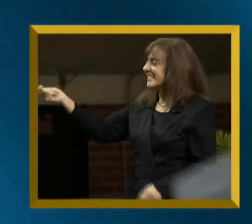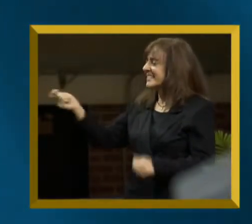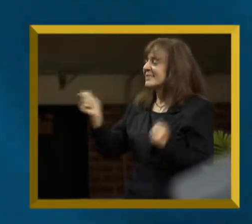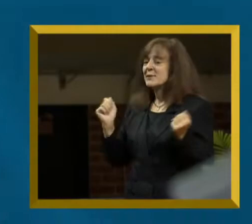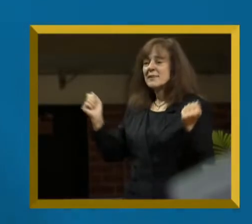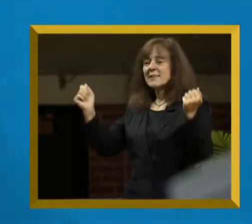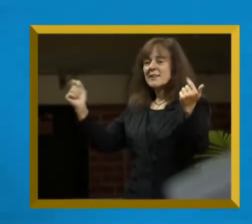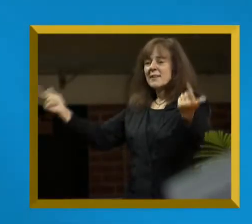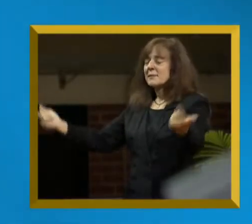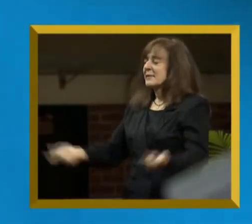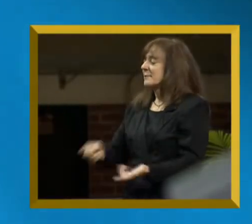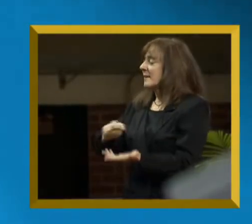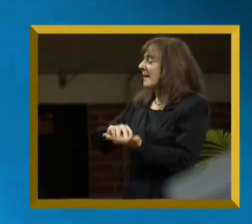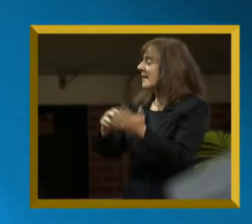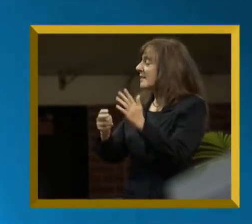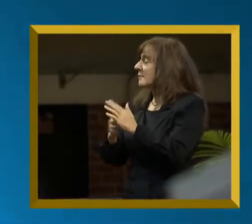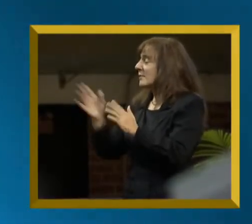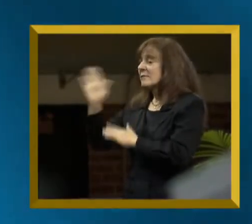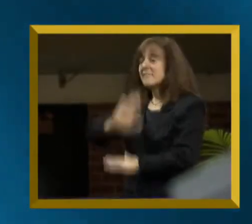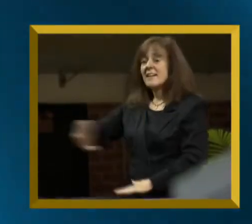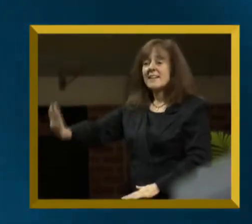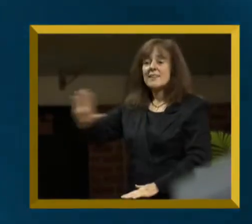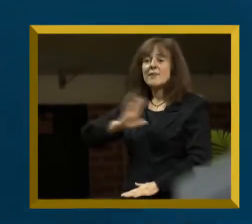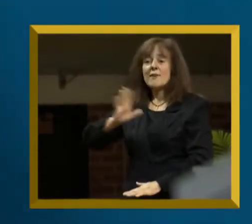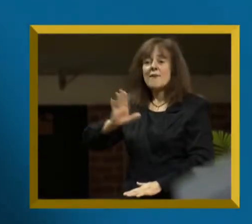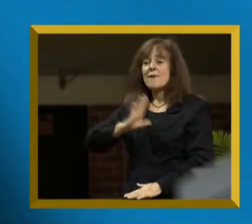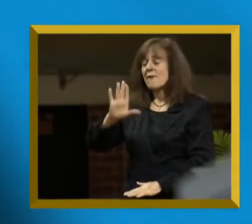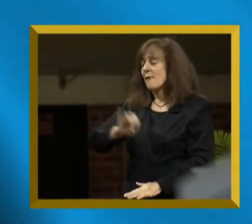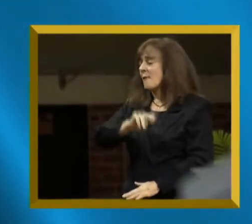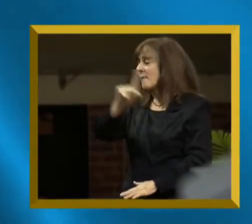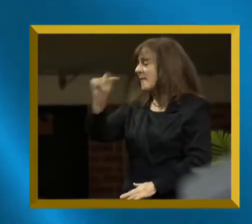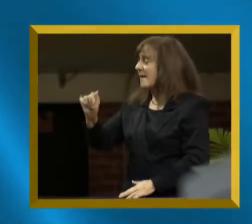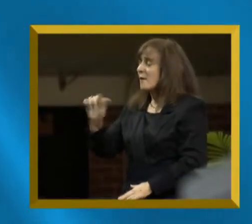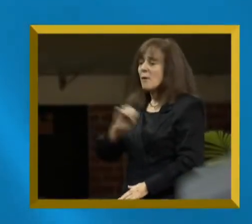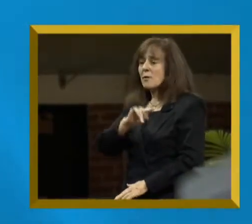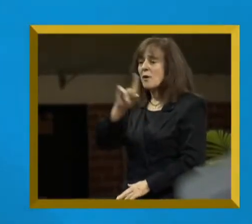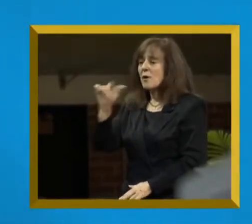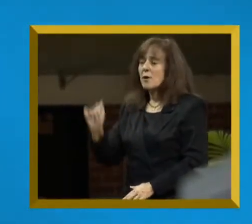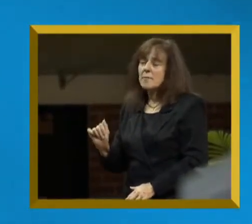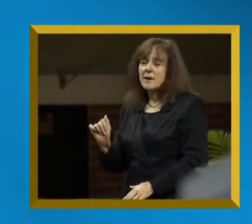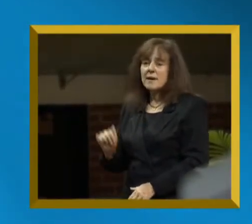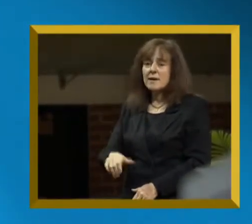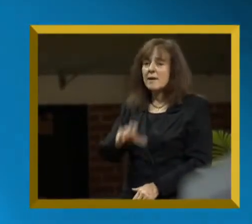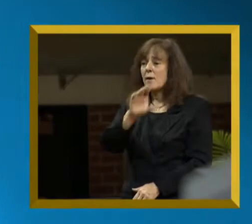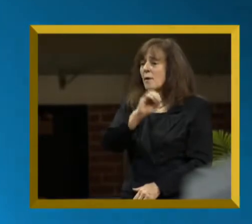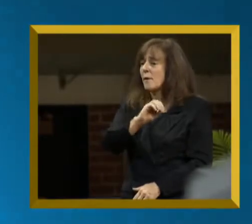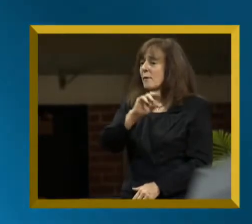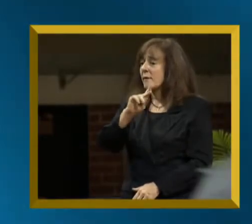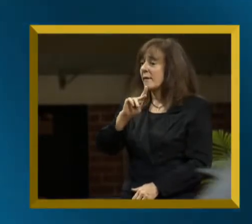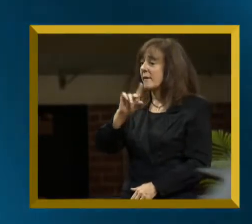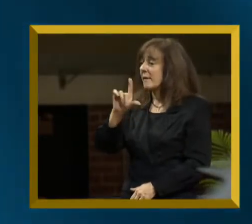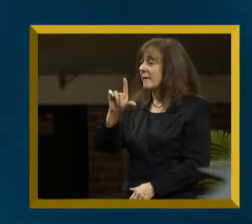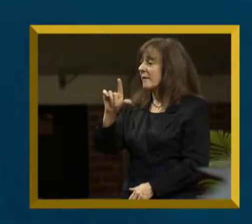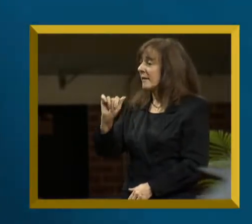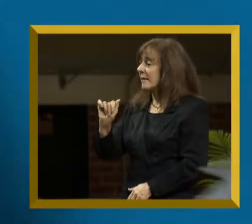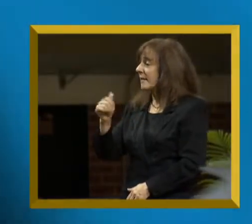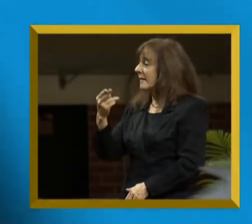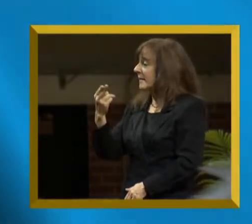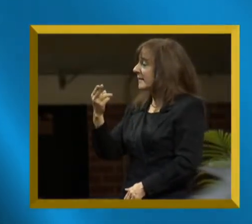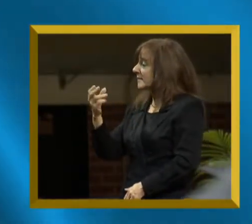yip-i-o-yay, we're only saying you're doing fine, Oklahoma, Oklahoma,